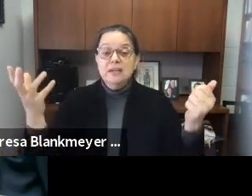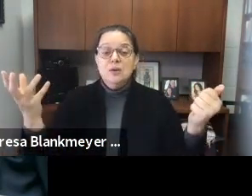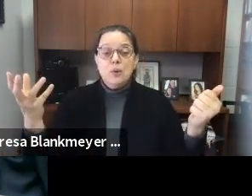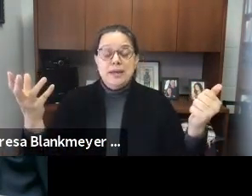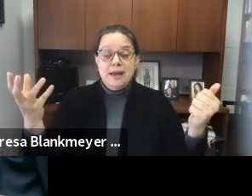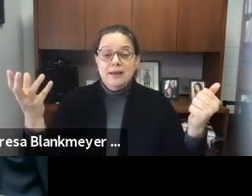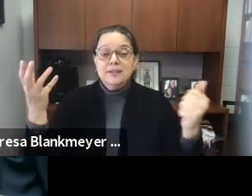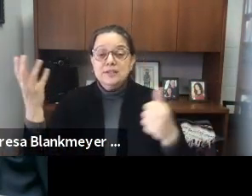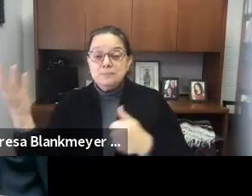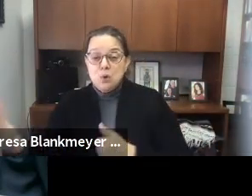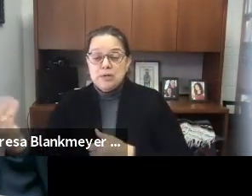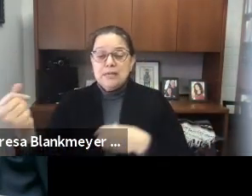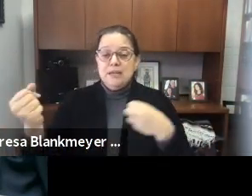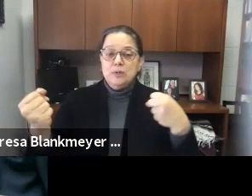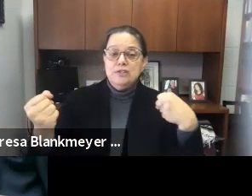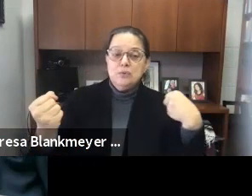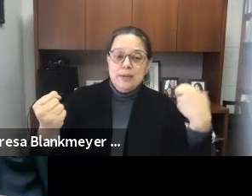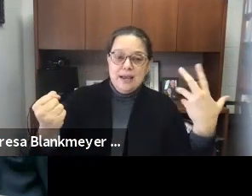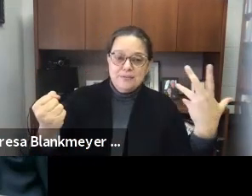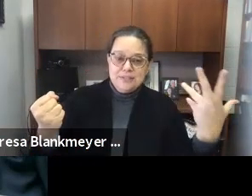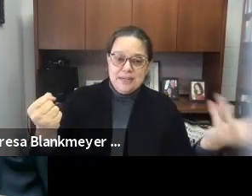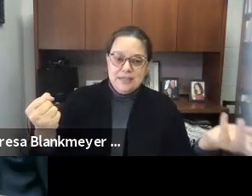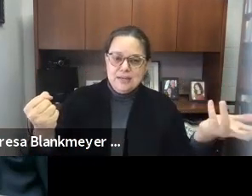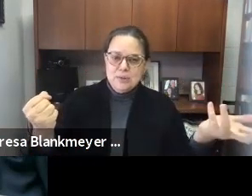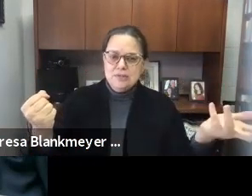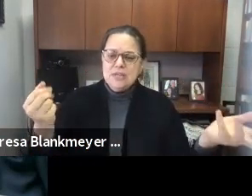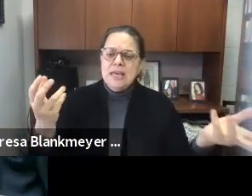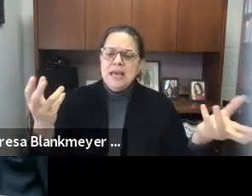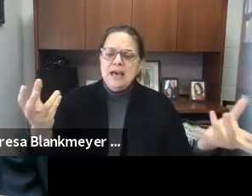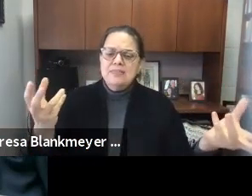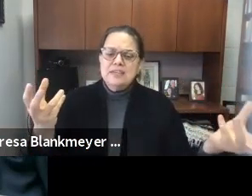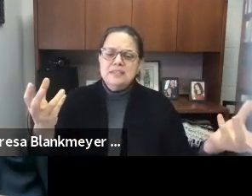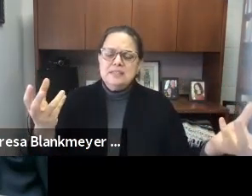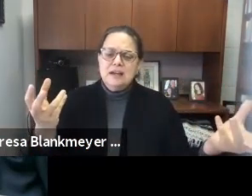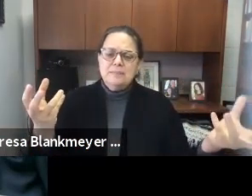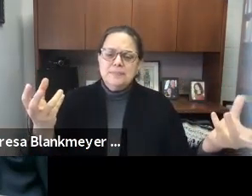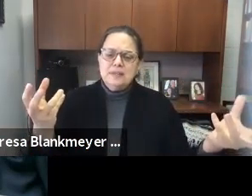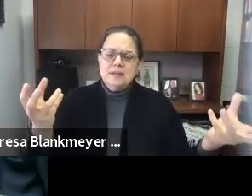diversity. We have spoken language, we have signed language, and